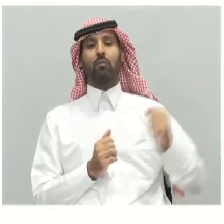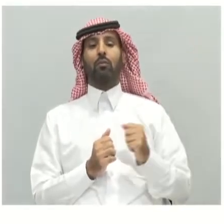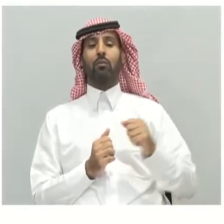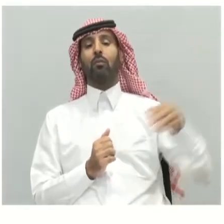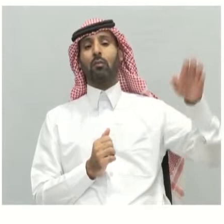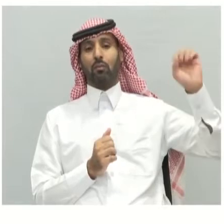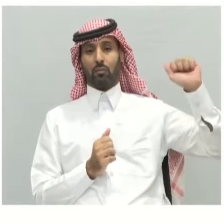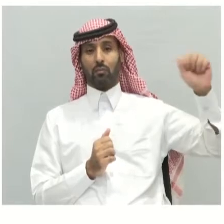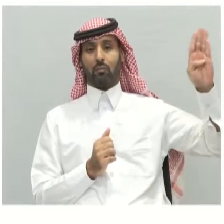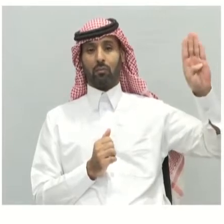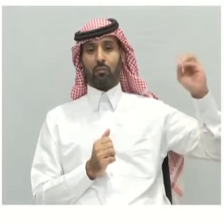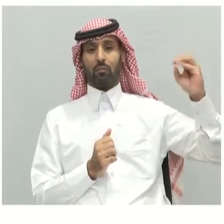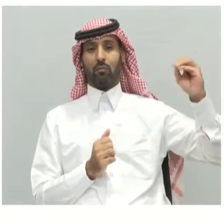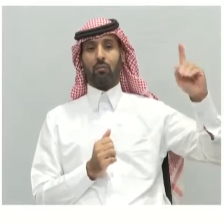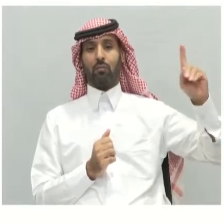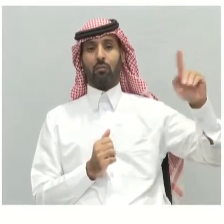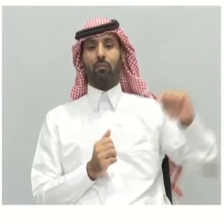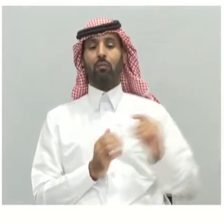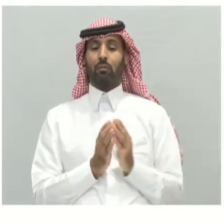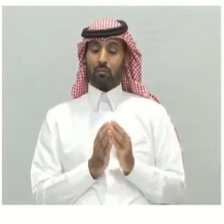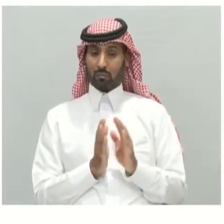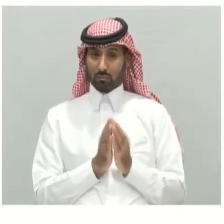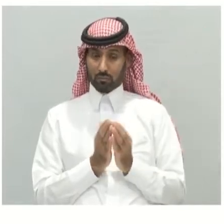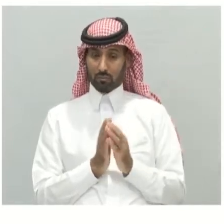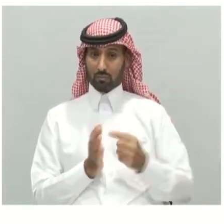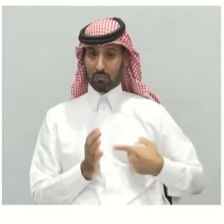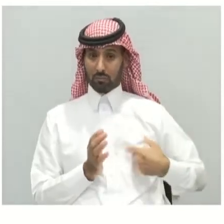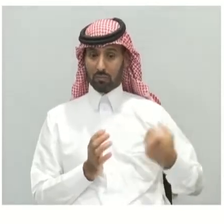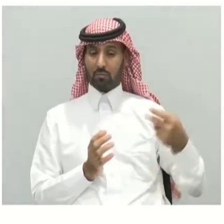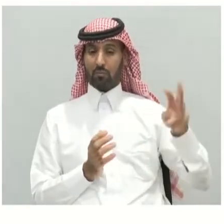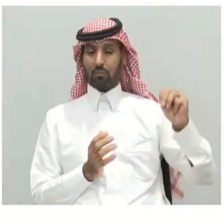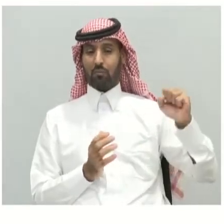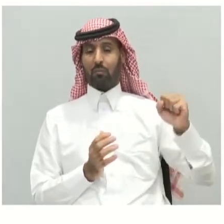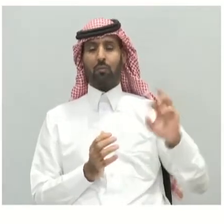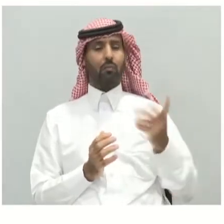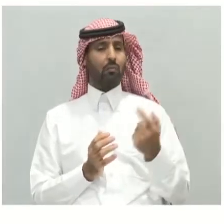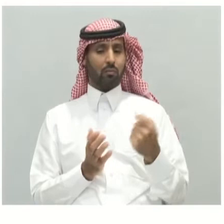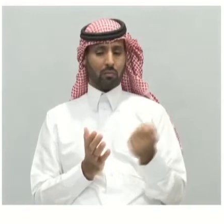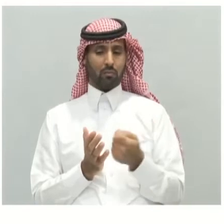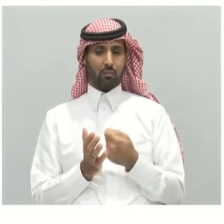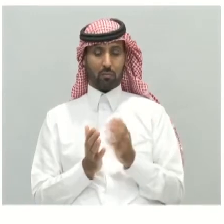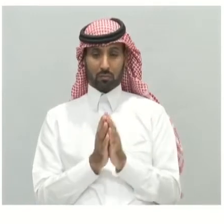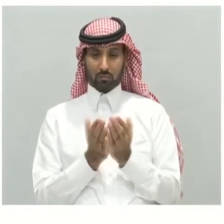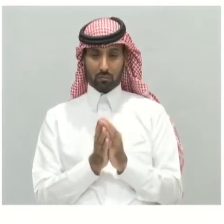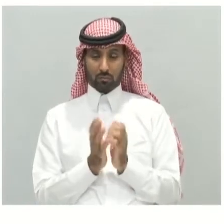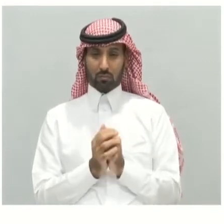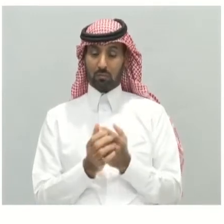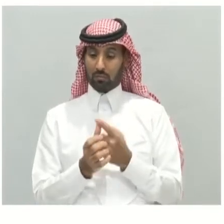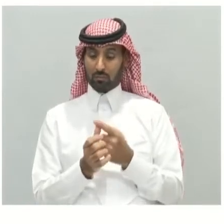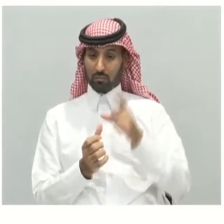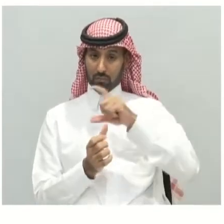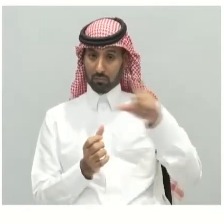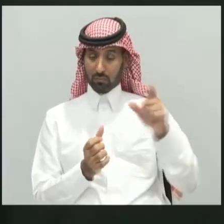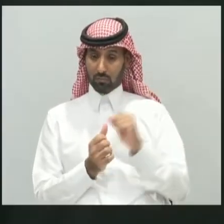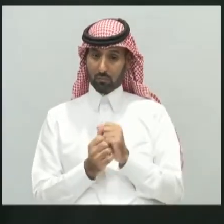book was written by Muna. The first sentence, what do you notice? Excellent. It's